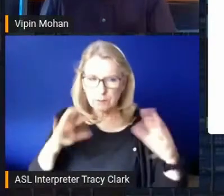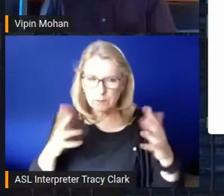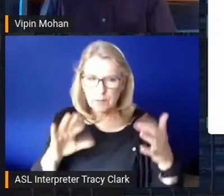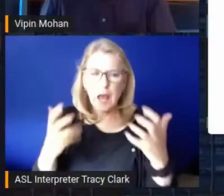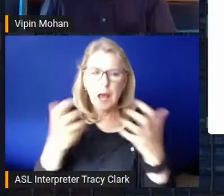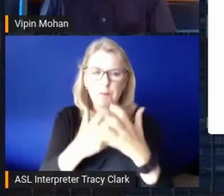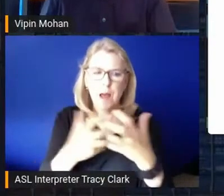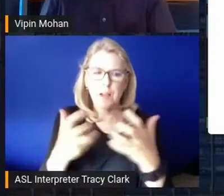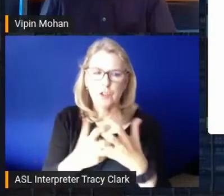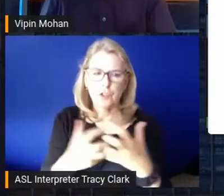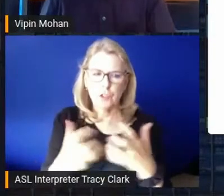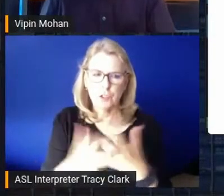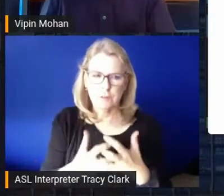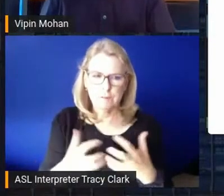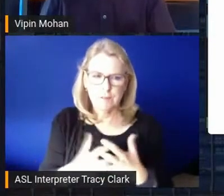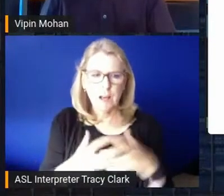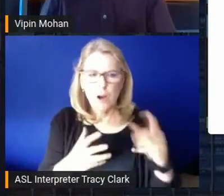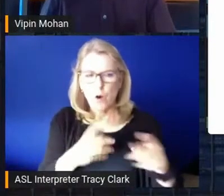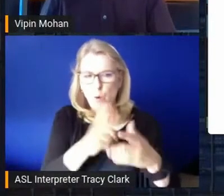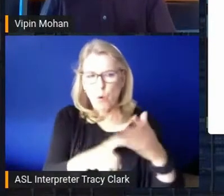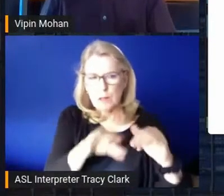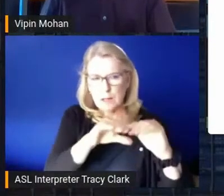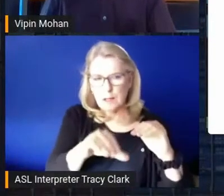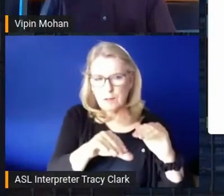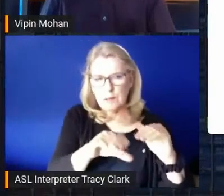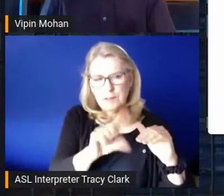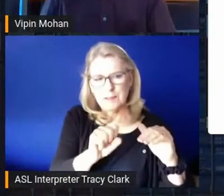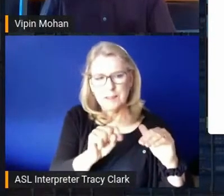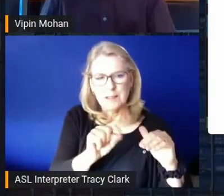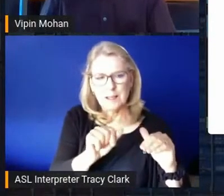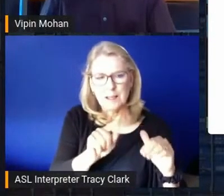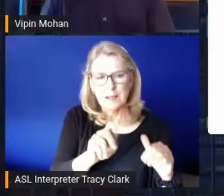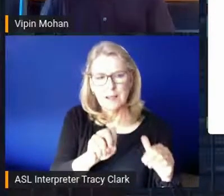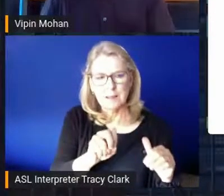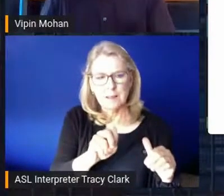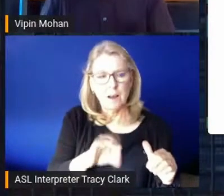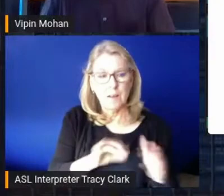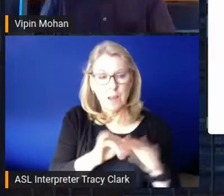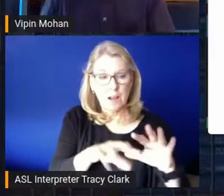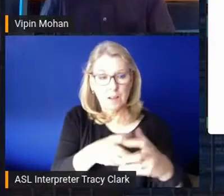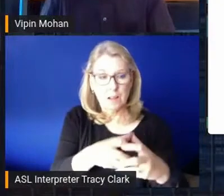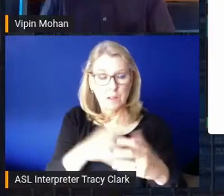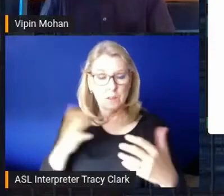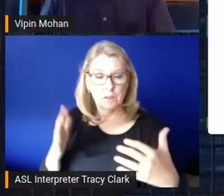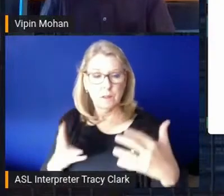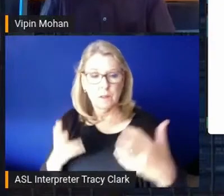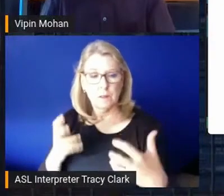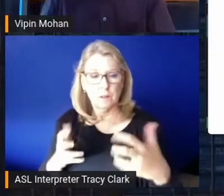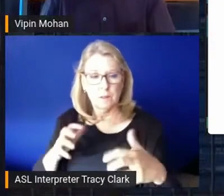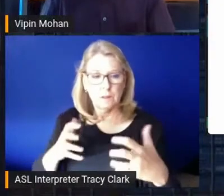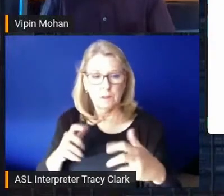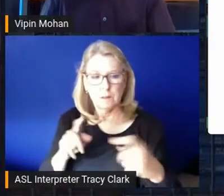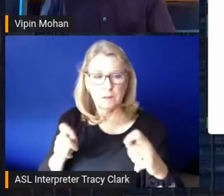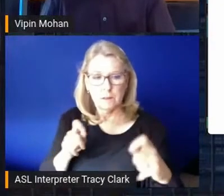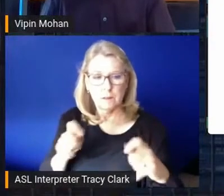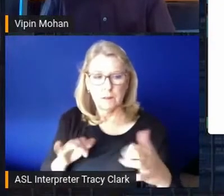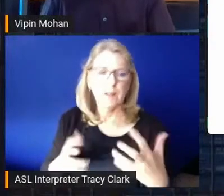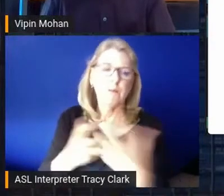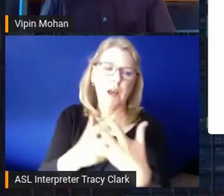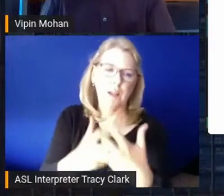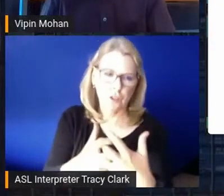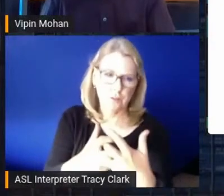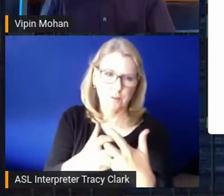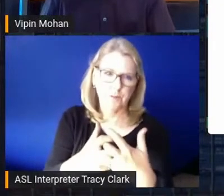of the cluster itself. So this is the CLI